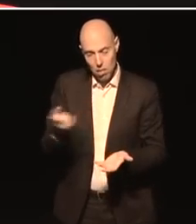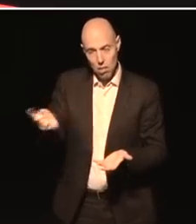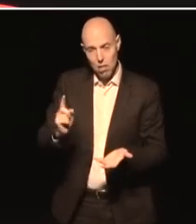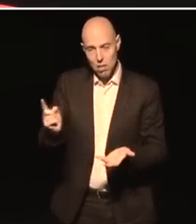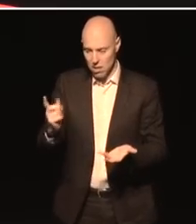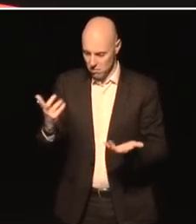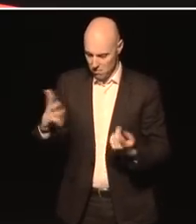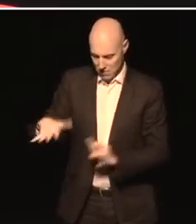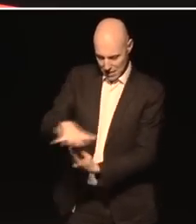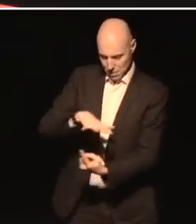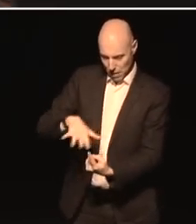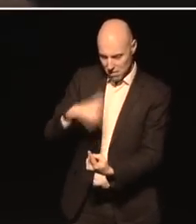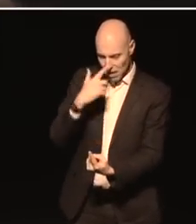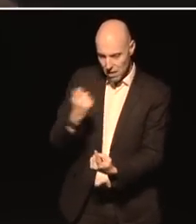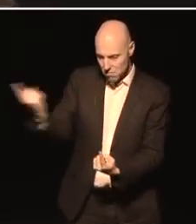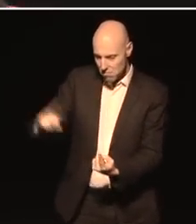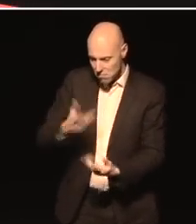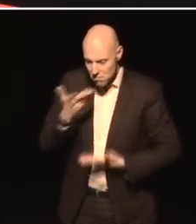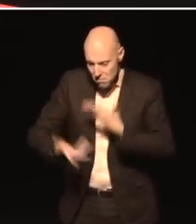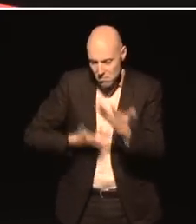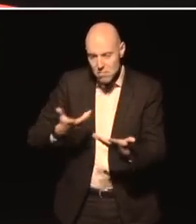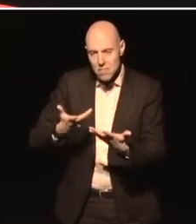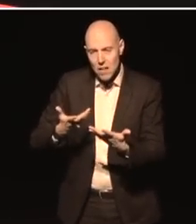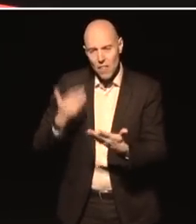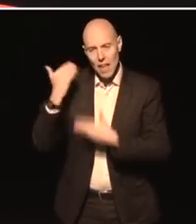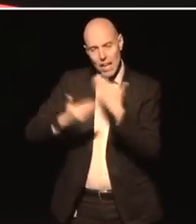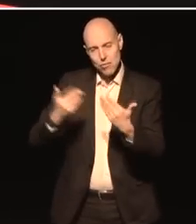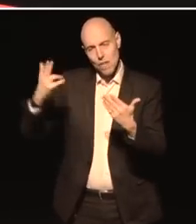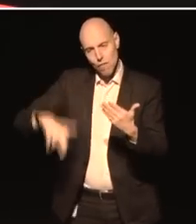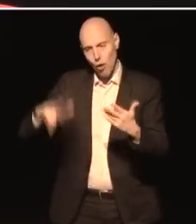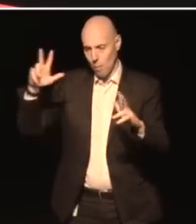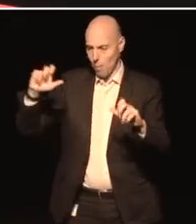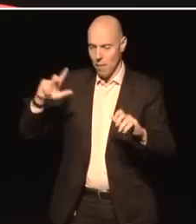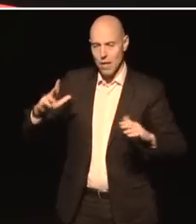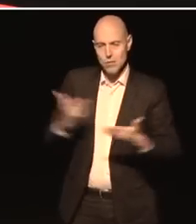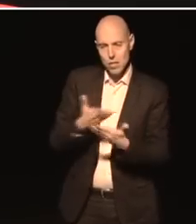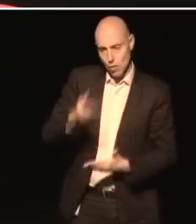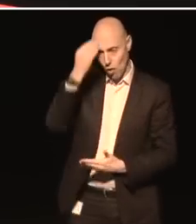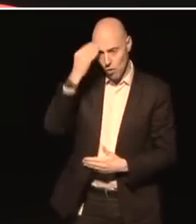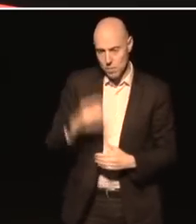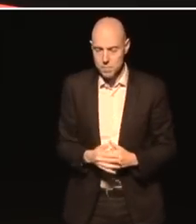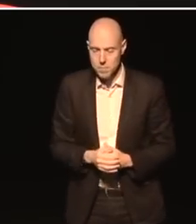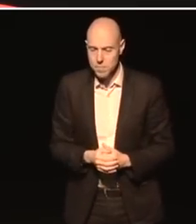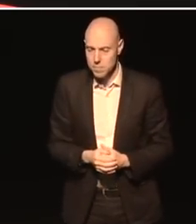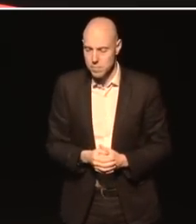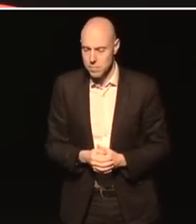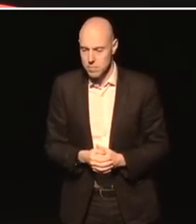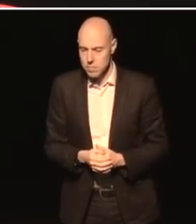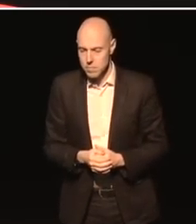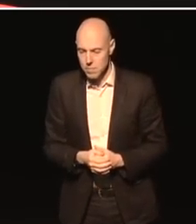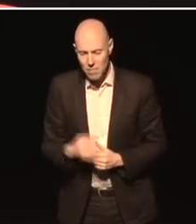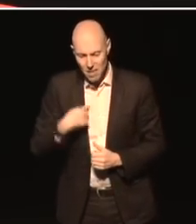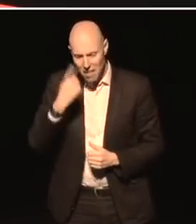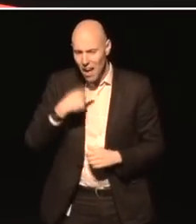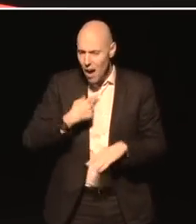a space where people can share their histories and exchange and learn. I always think that the work we do is